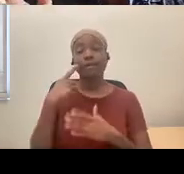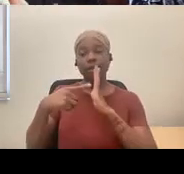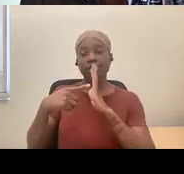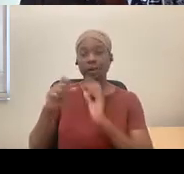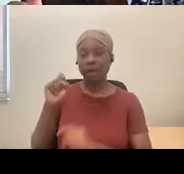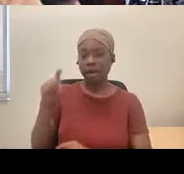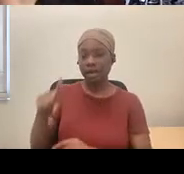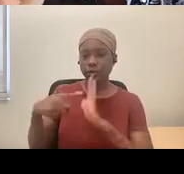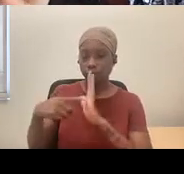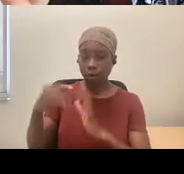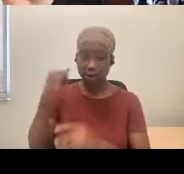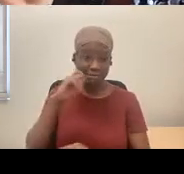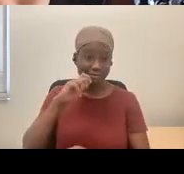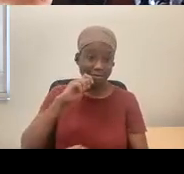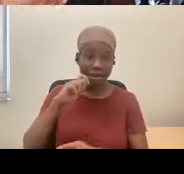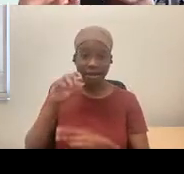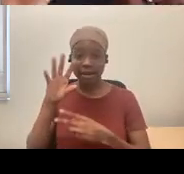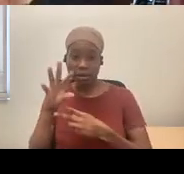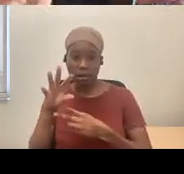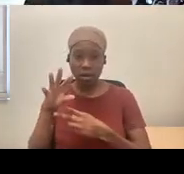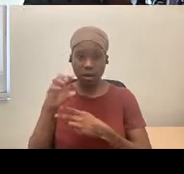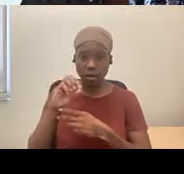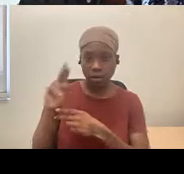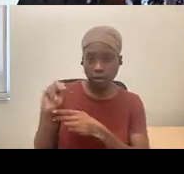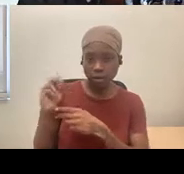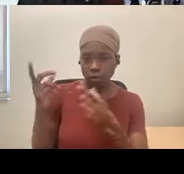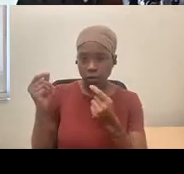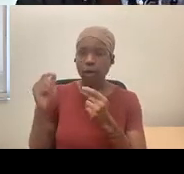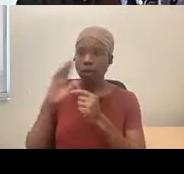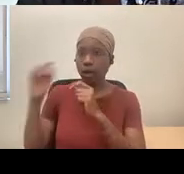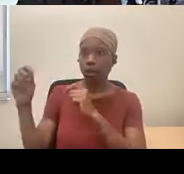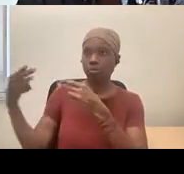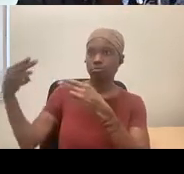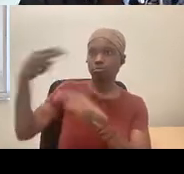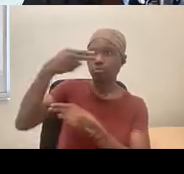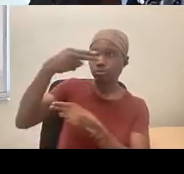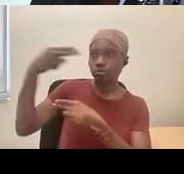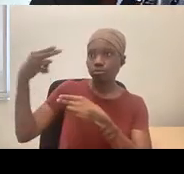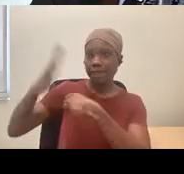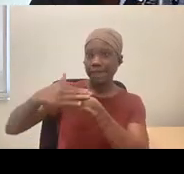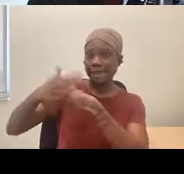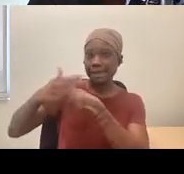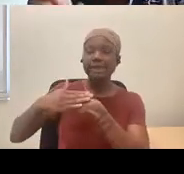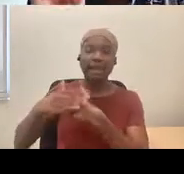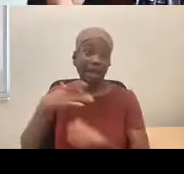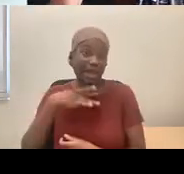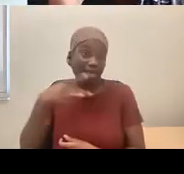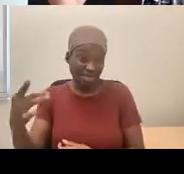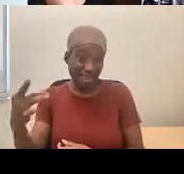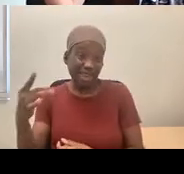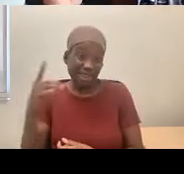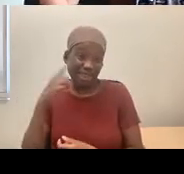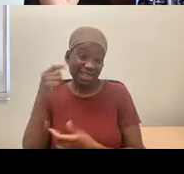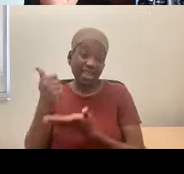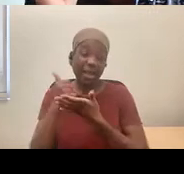microphone or camera are on. It'll pop up a little icon in your menu bar. I like that. I think that's helpful. Most of us have little